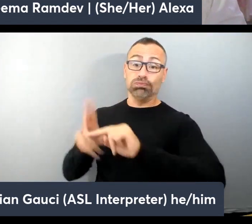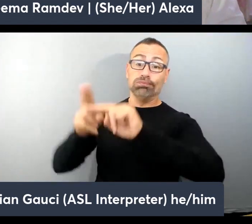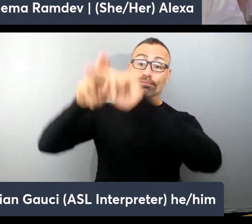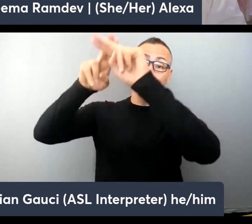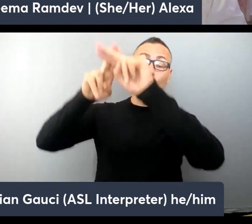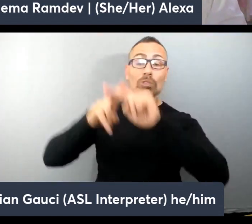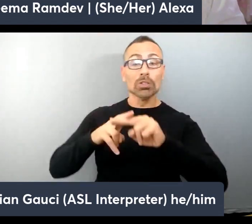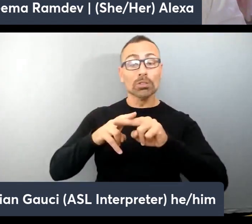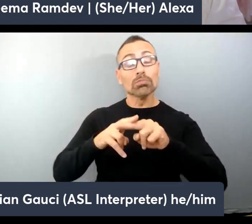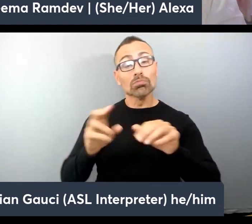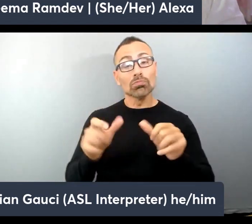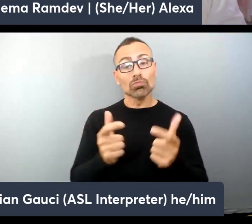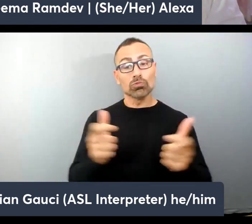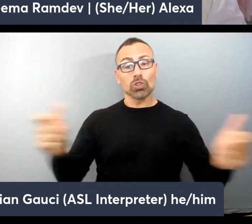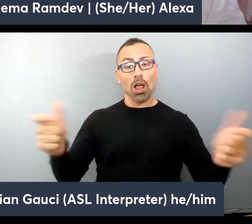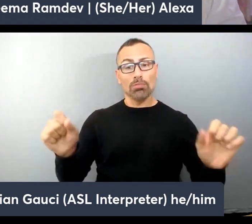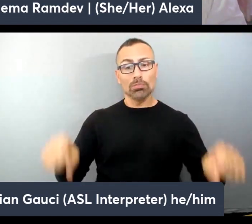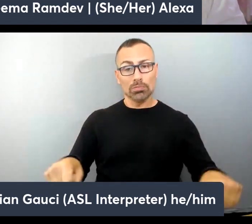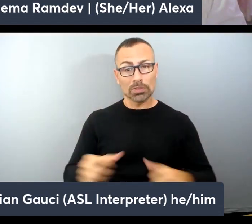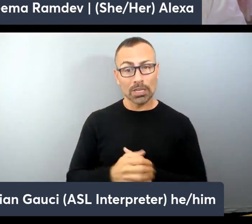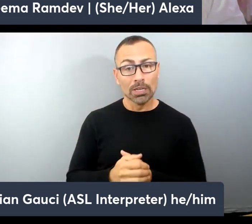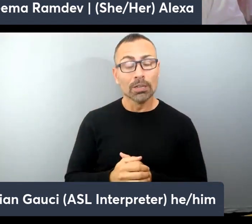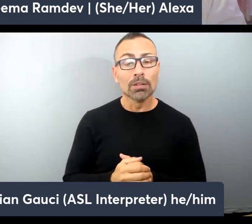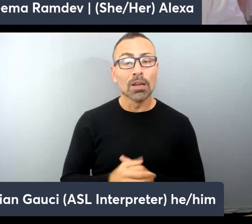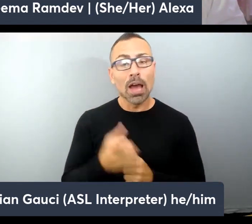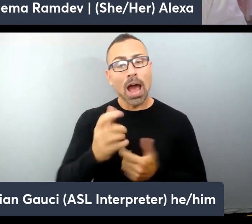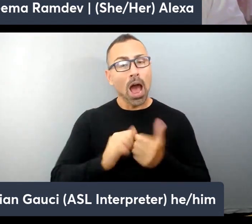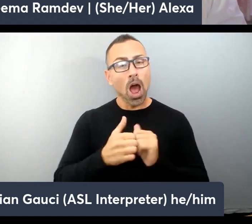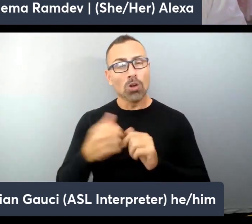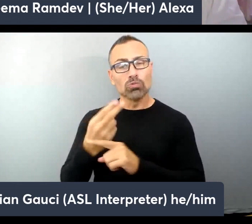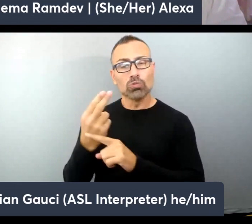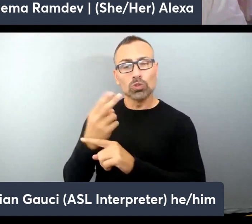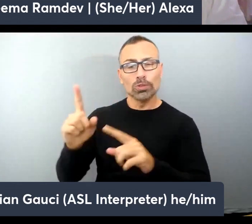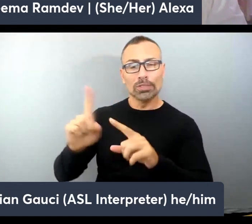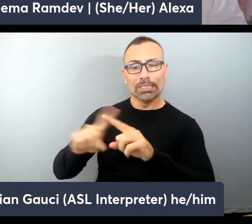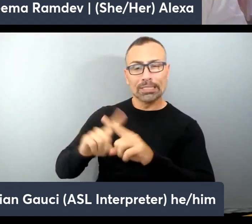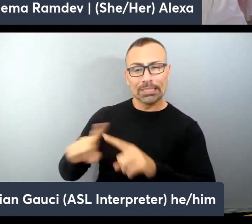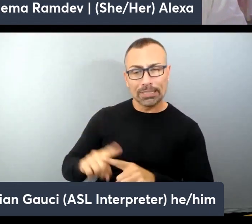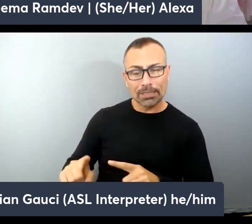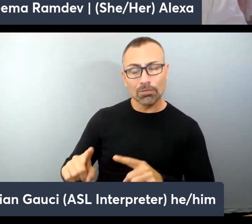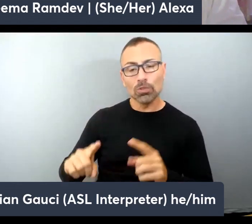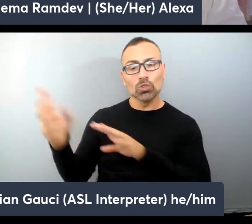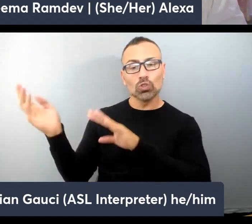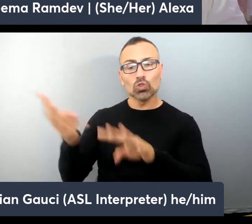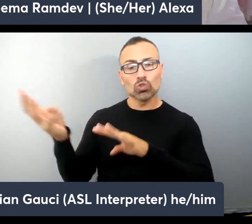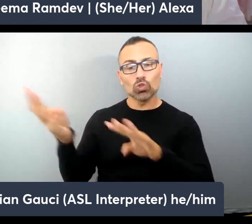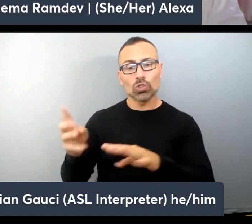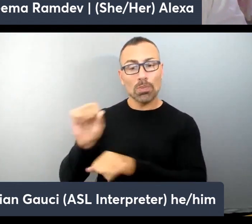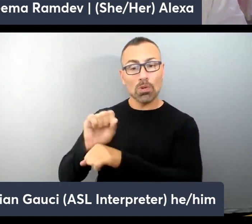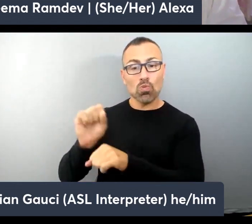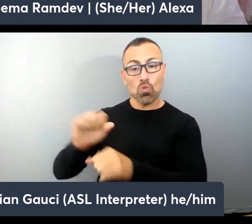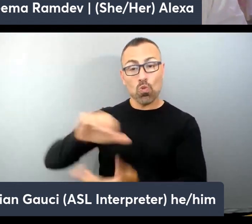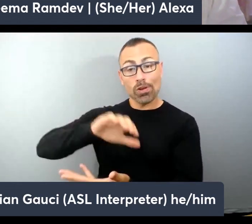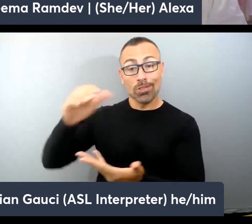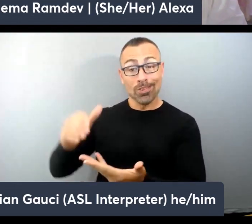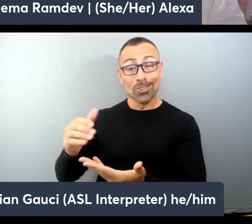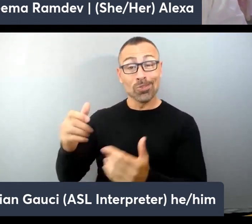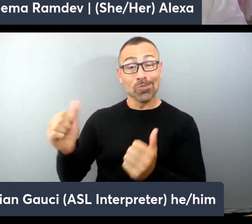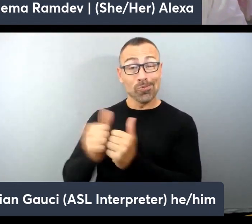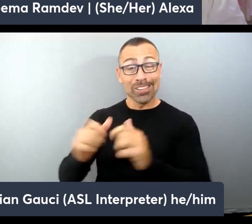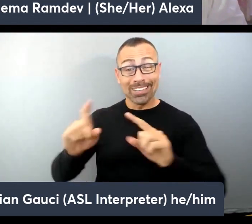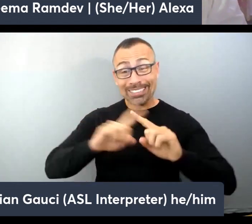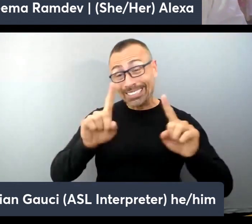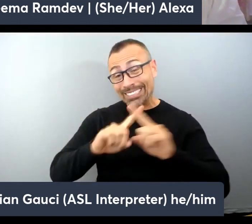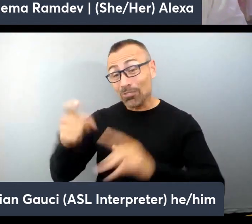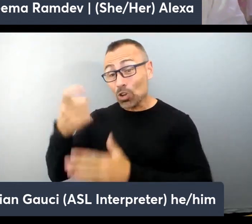increases, and by that, reduce overall cost of streaming workloads and pass the savings back to the customers. That's